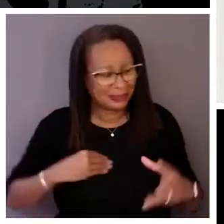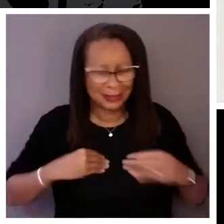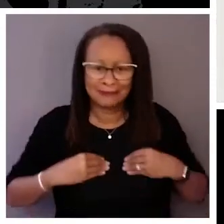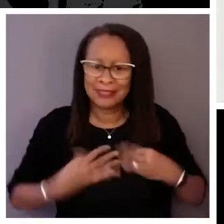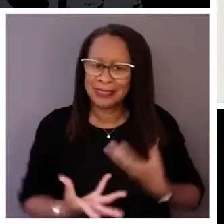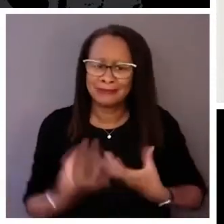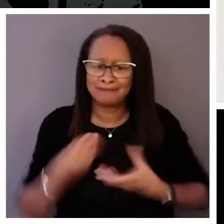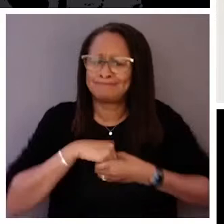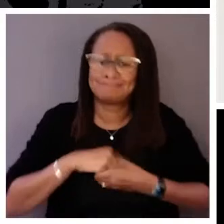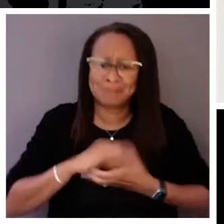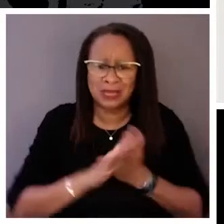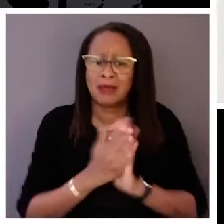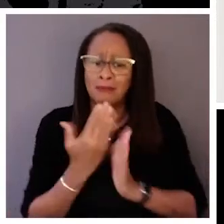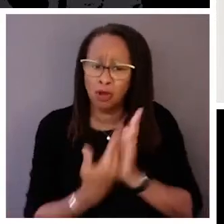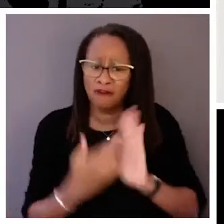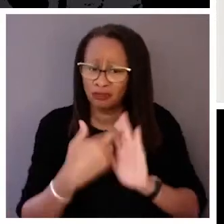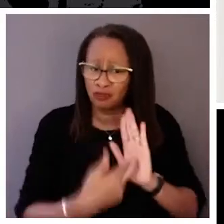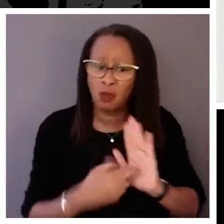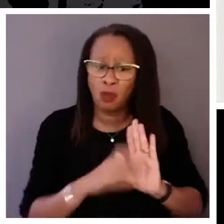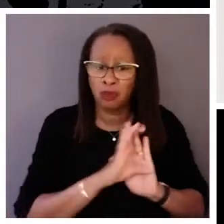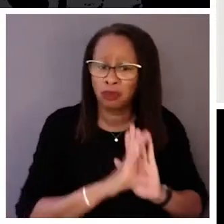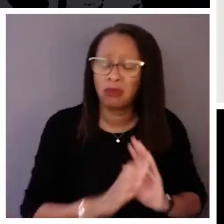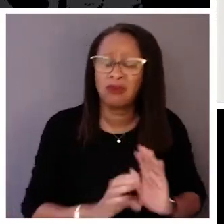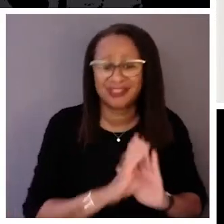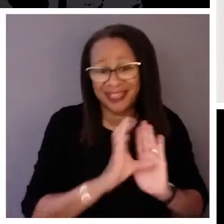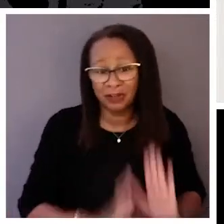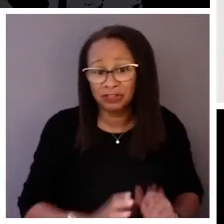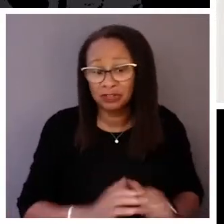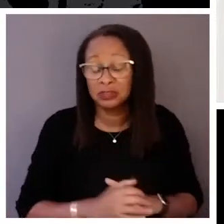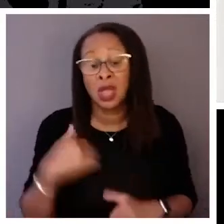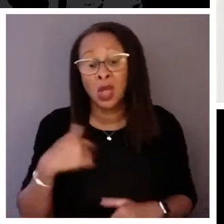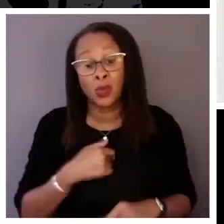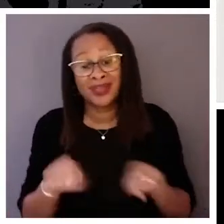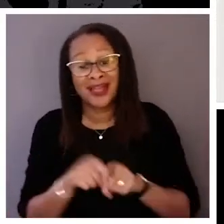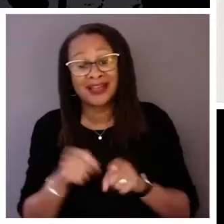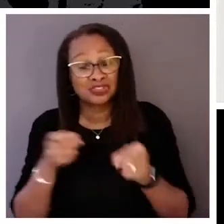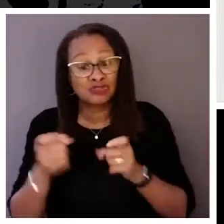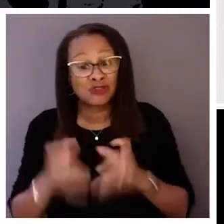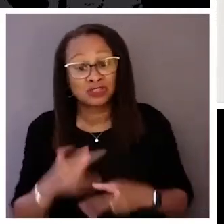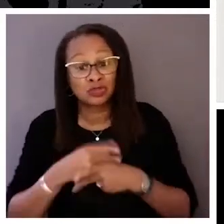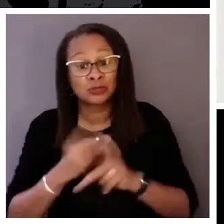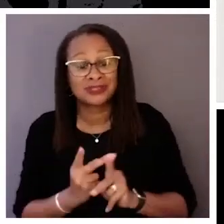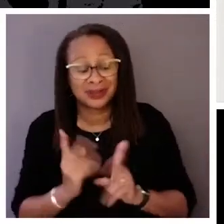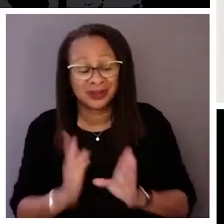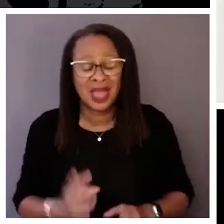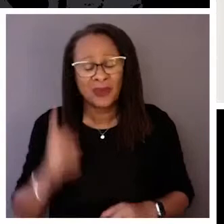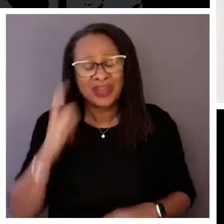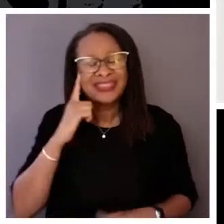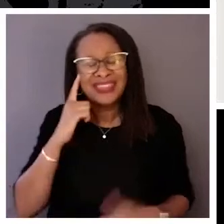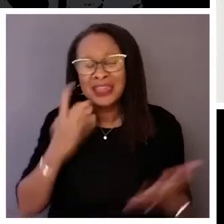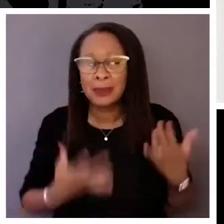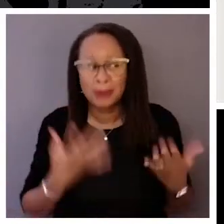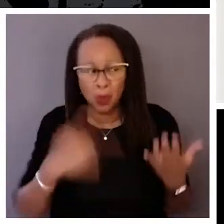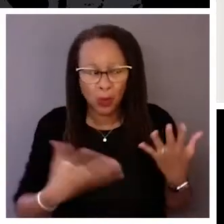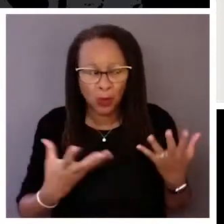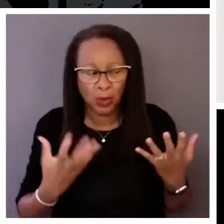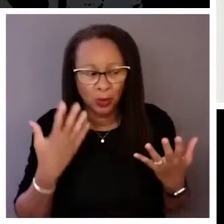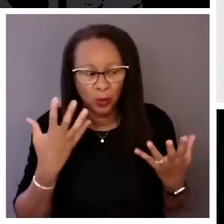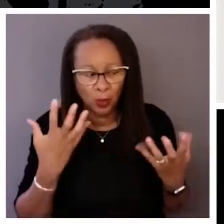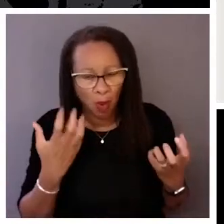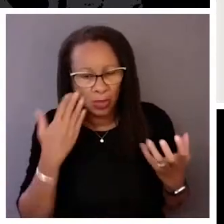role. And, we directors, producers, think we might know what we want,